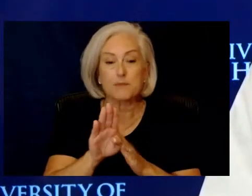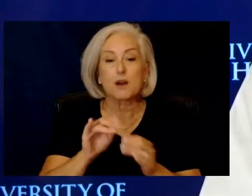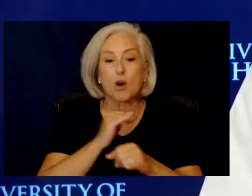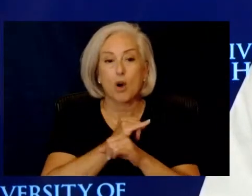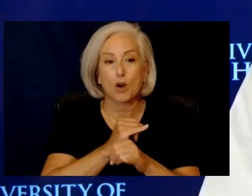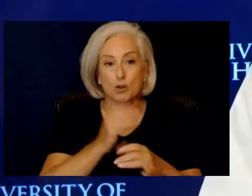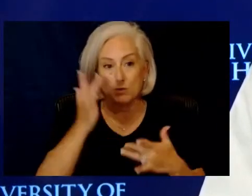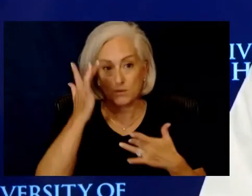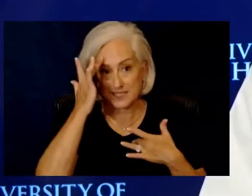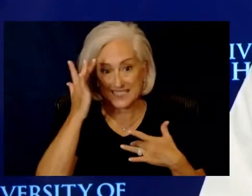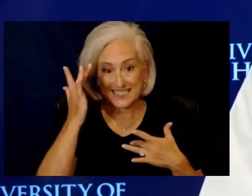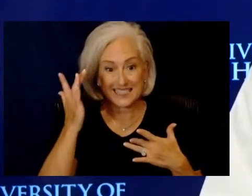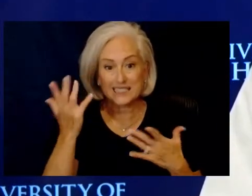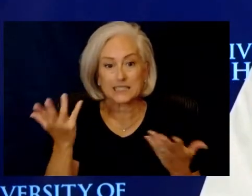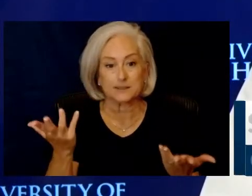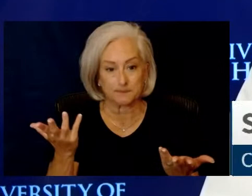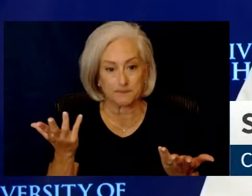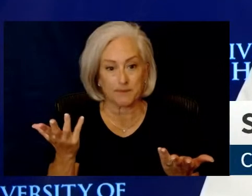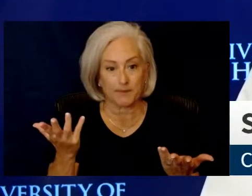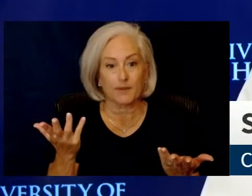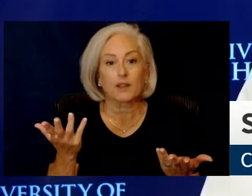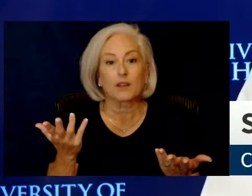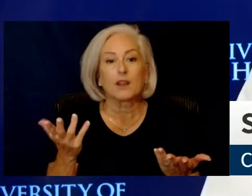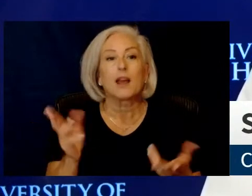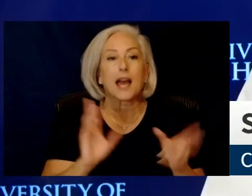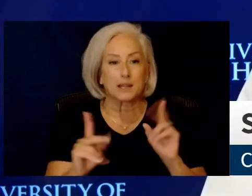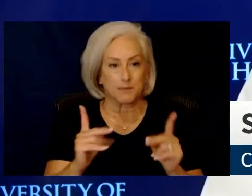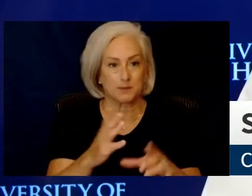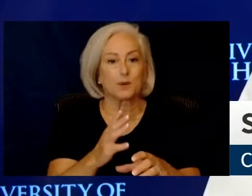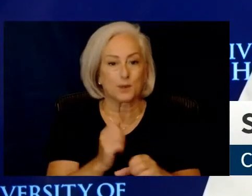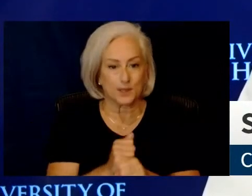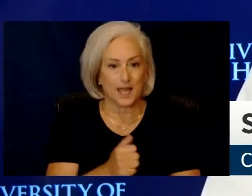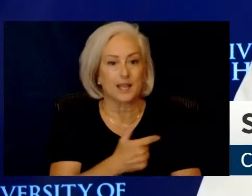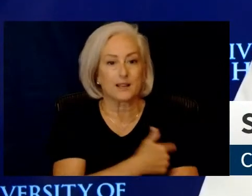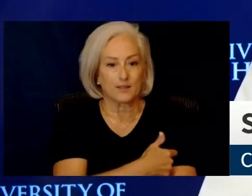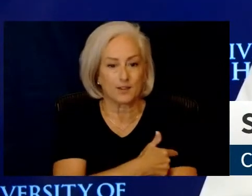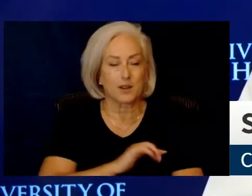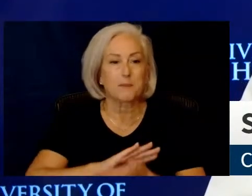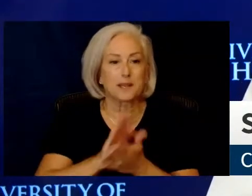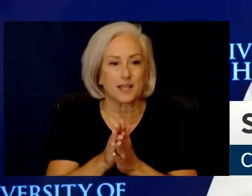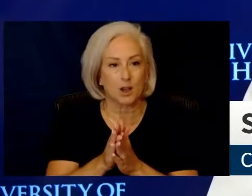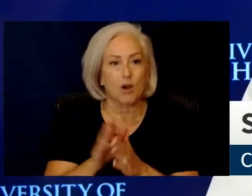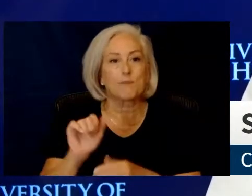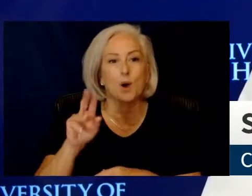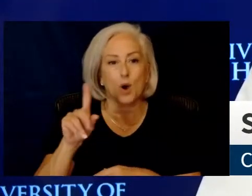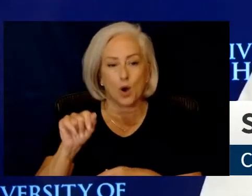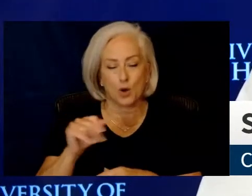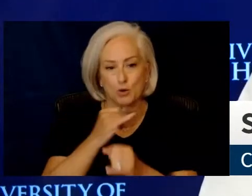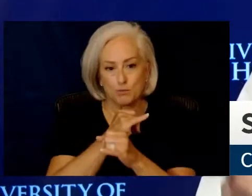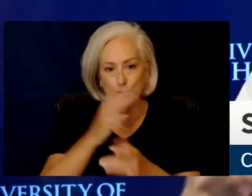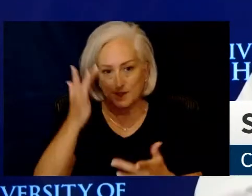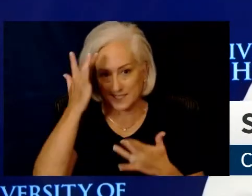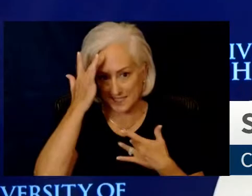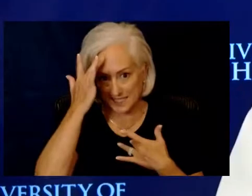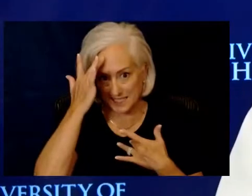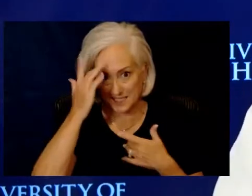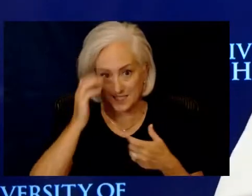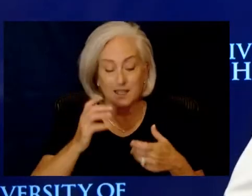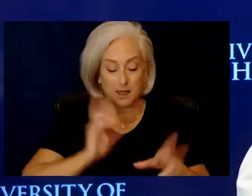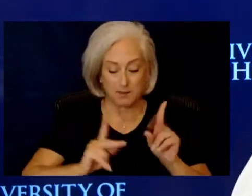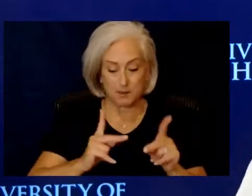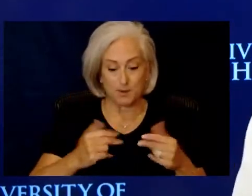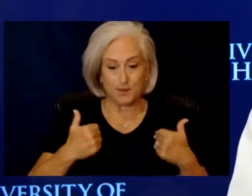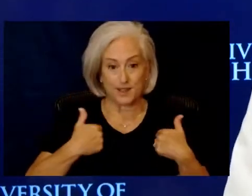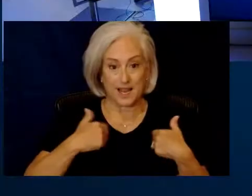And let's also remember the people who get COVID and develop an autoimmune disease. By far and away, the people who get COVID are the ones who have the biggest